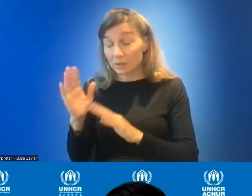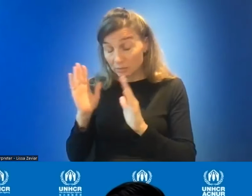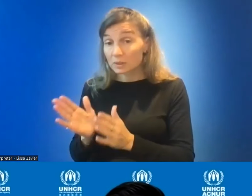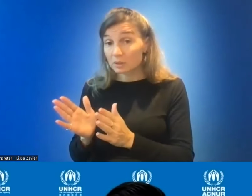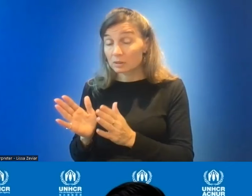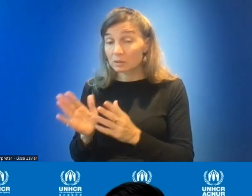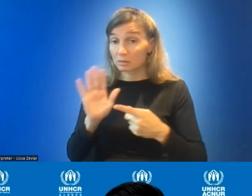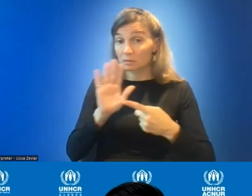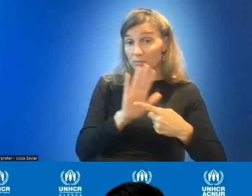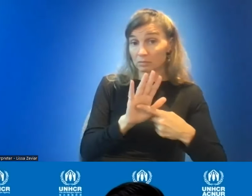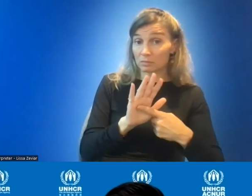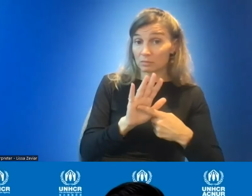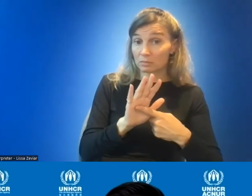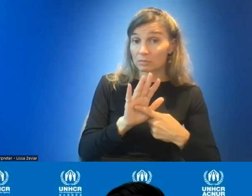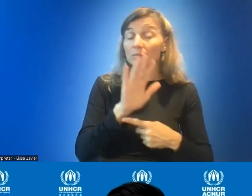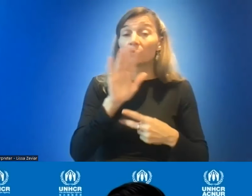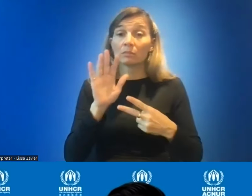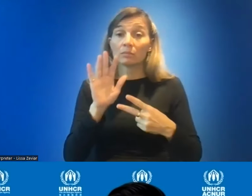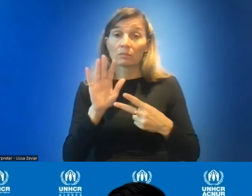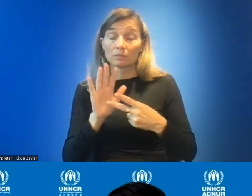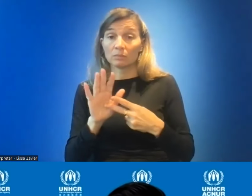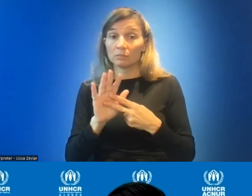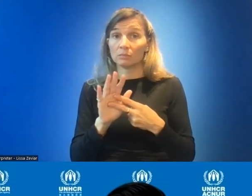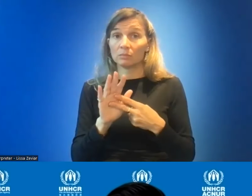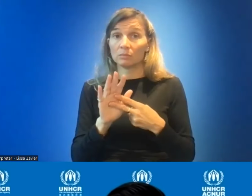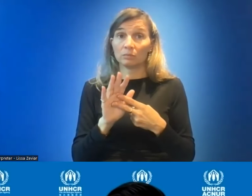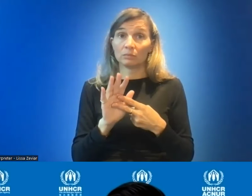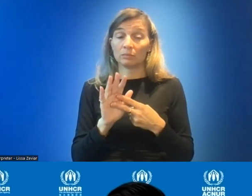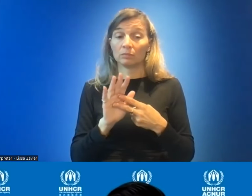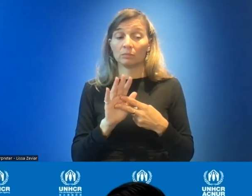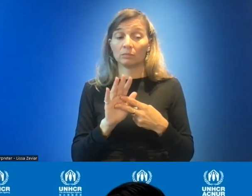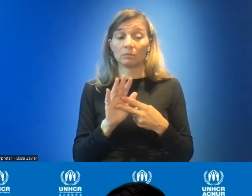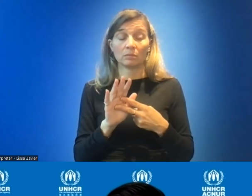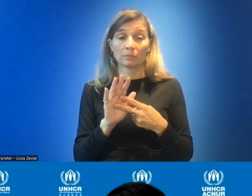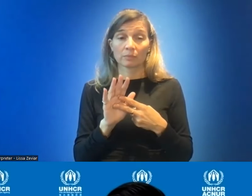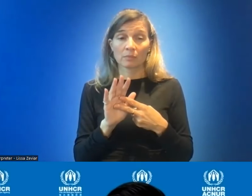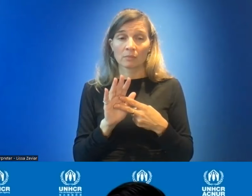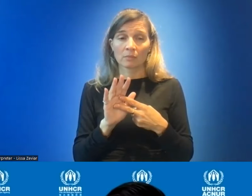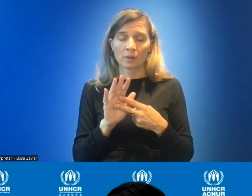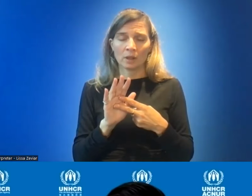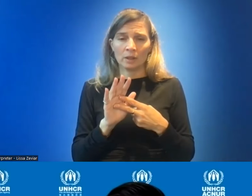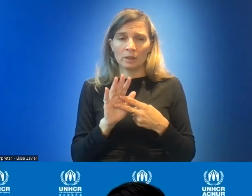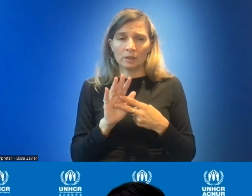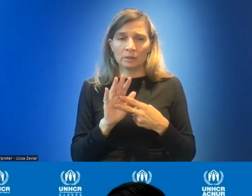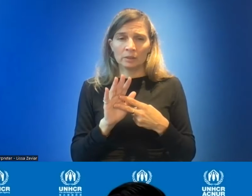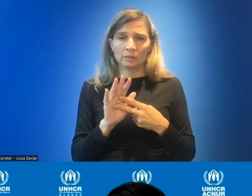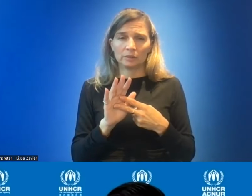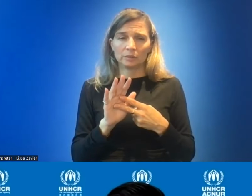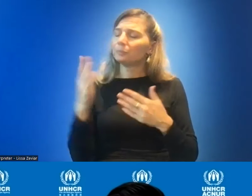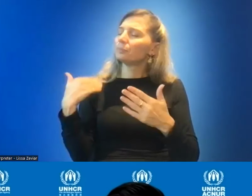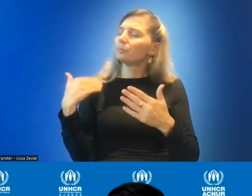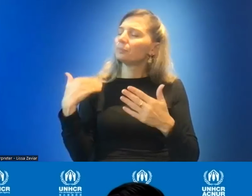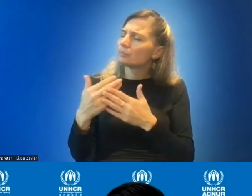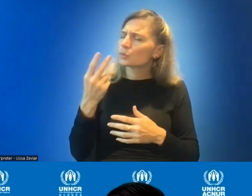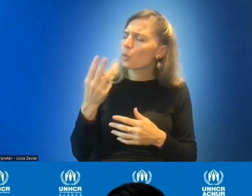secondly, I would be, given the 2 or 3 cases that the CRPD